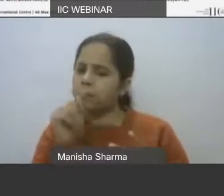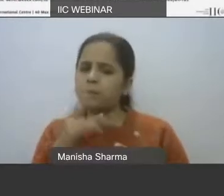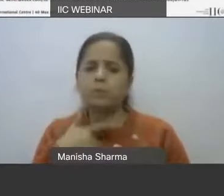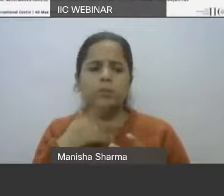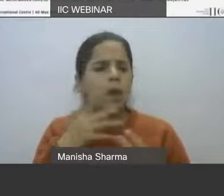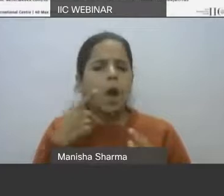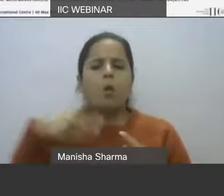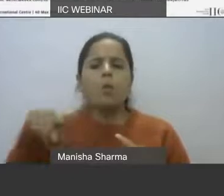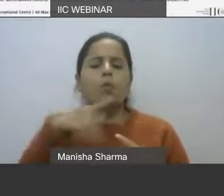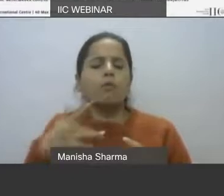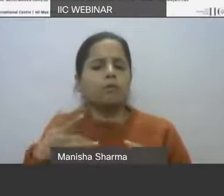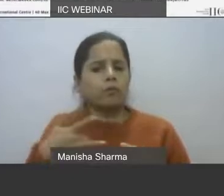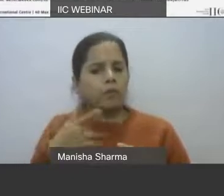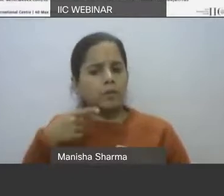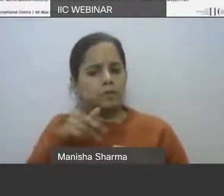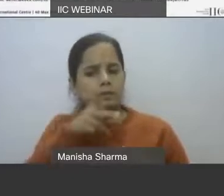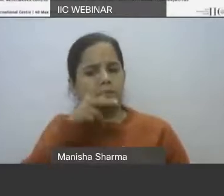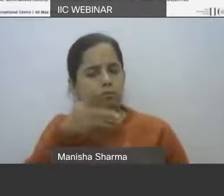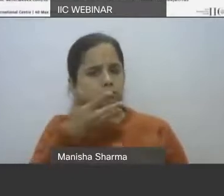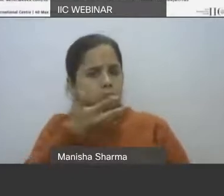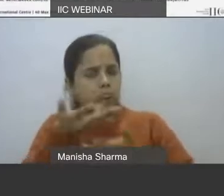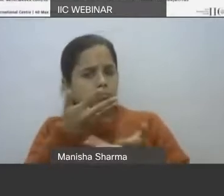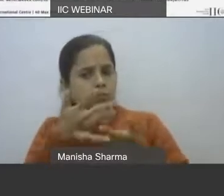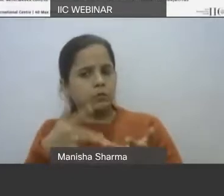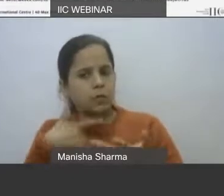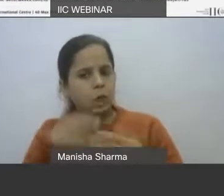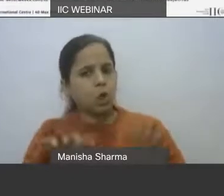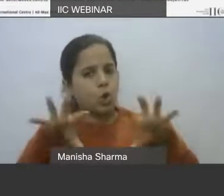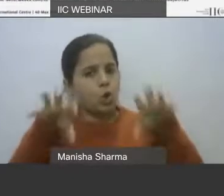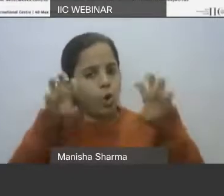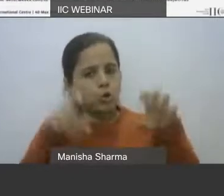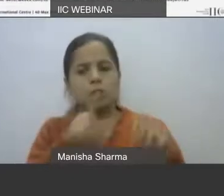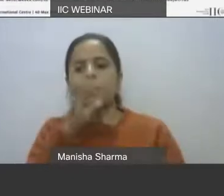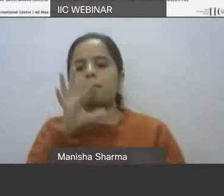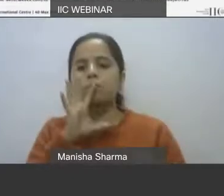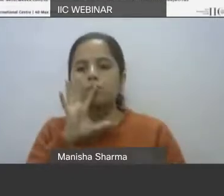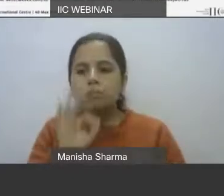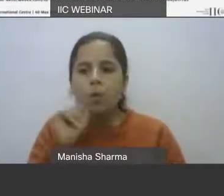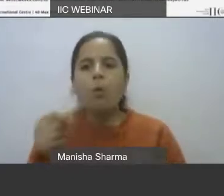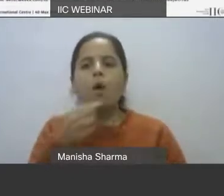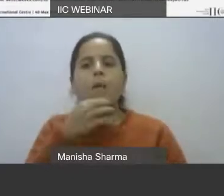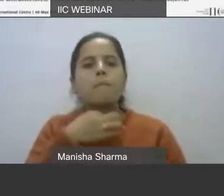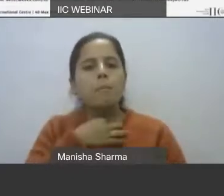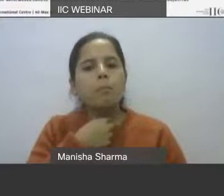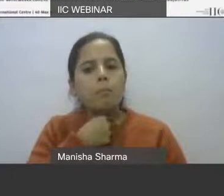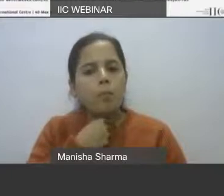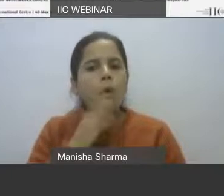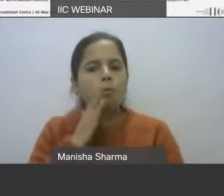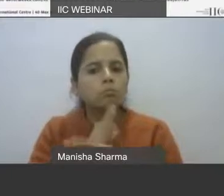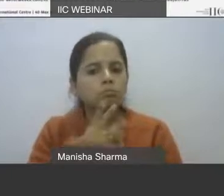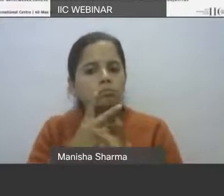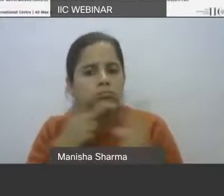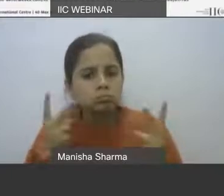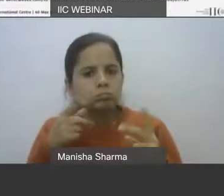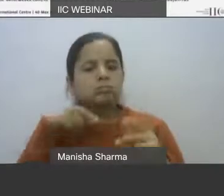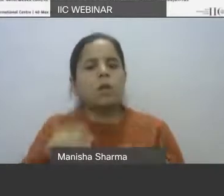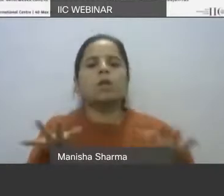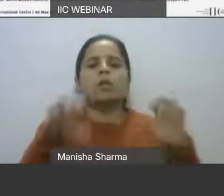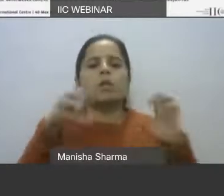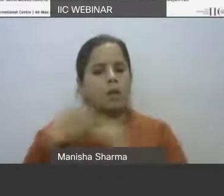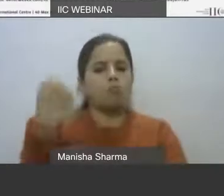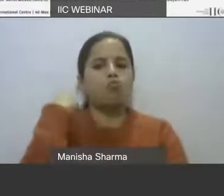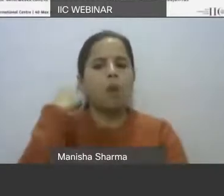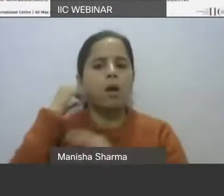you say that interacts with the Constitution's promise for a right against discrimination? The Constitution